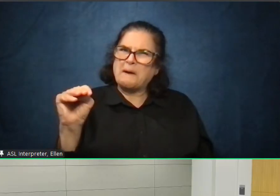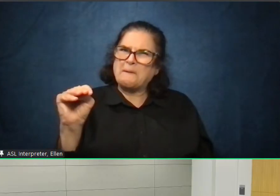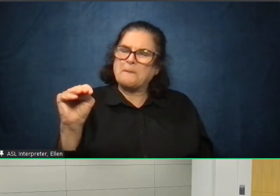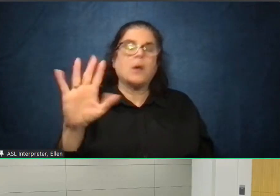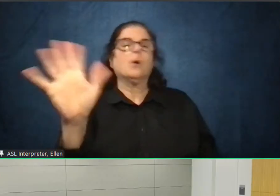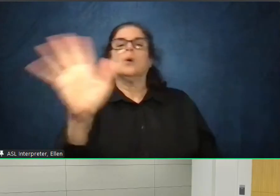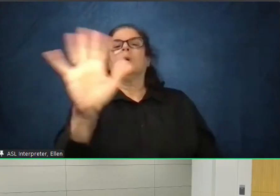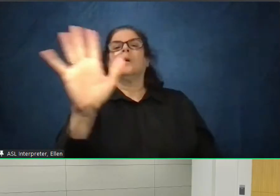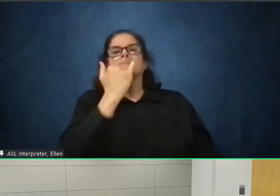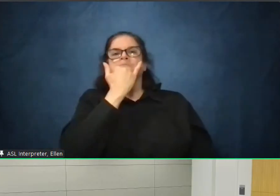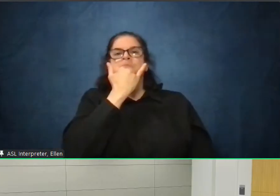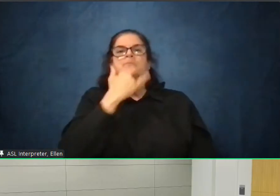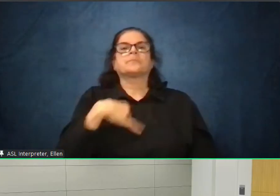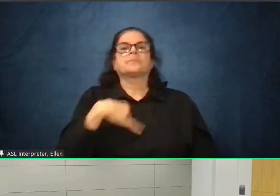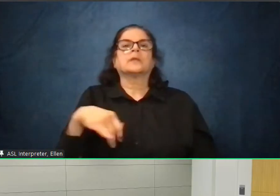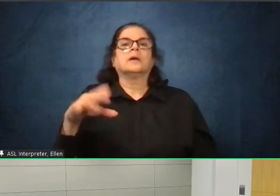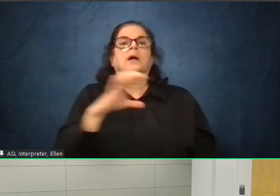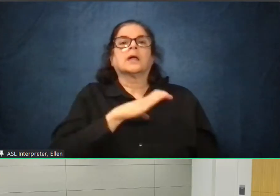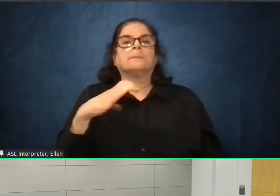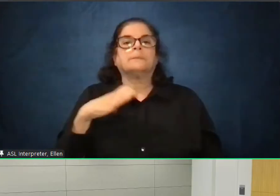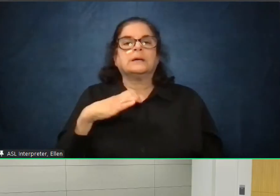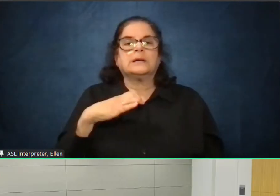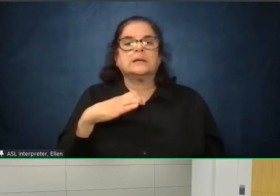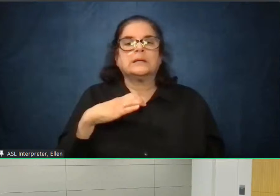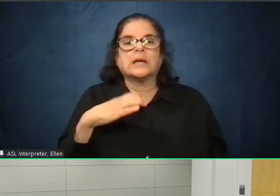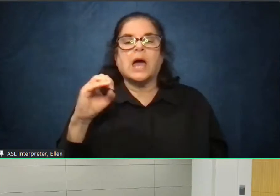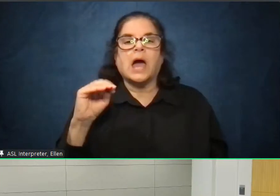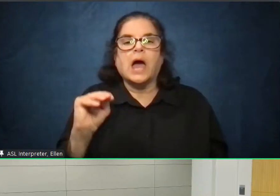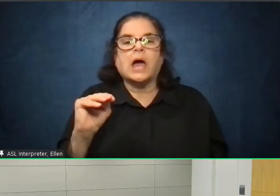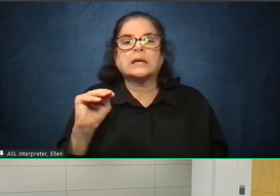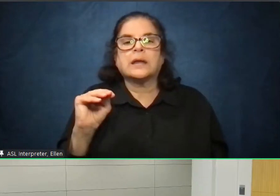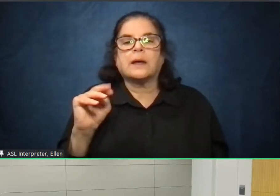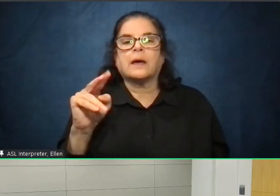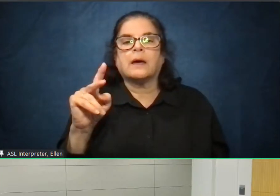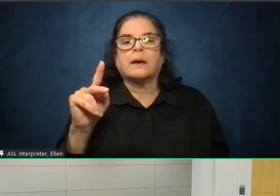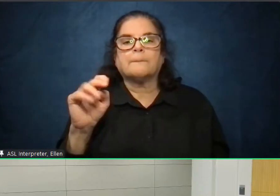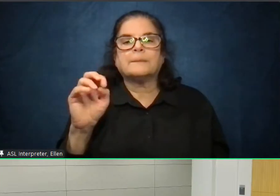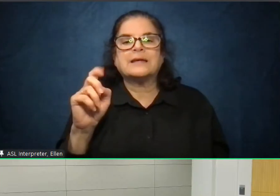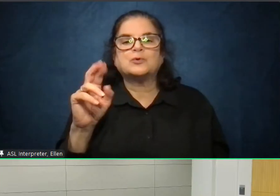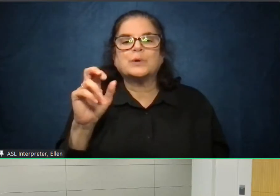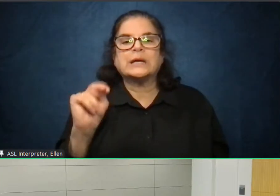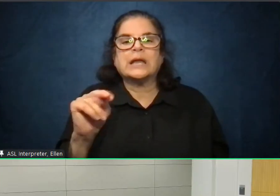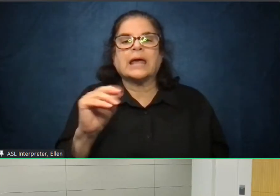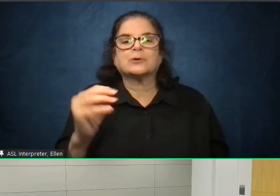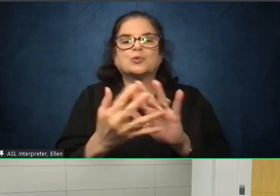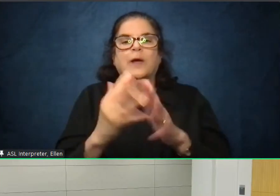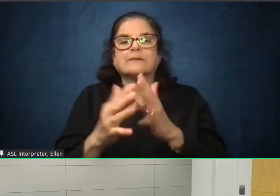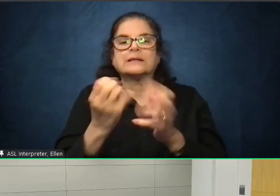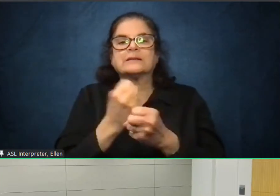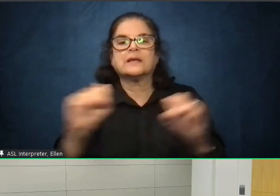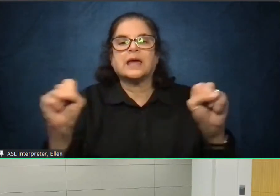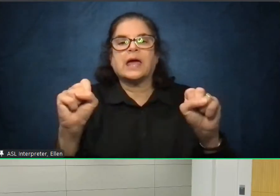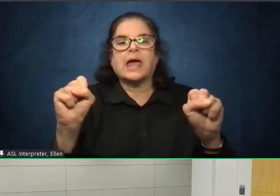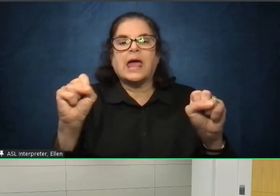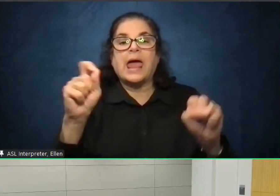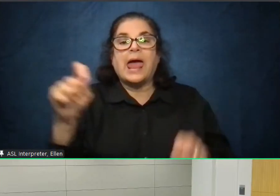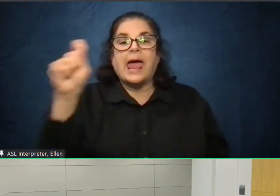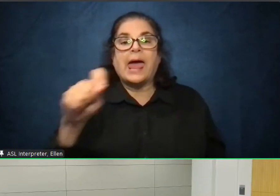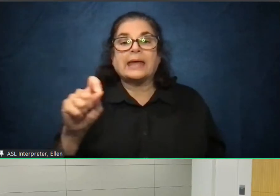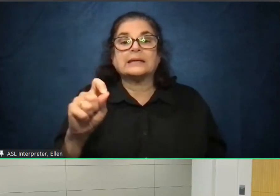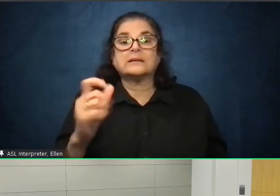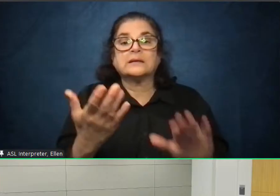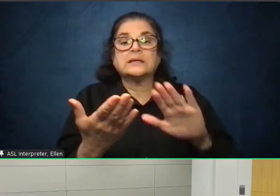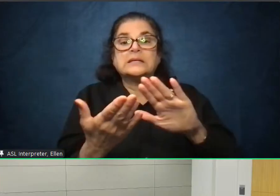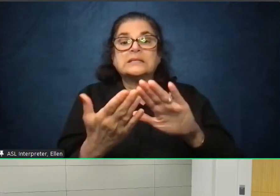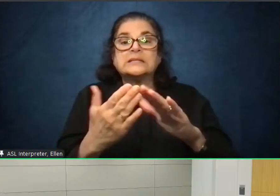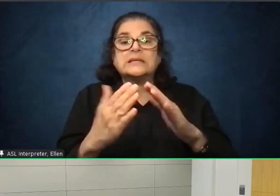Committee on Pedestrian and Traffic Safety at cityofchicago.org. You can also attend in person. I will, and